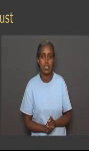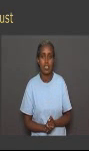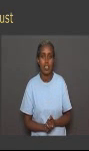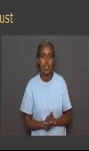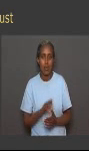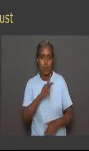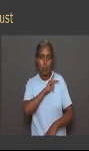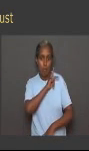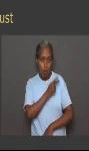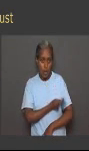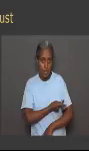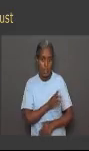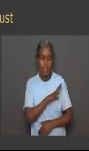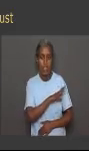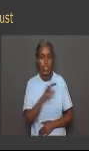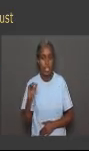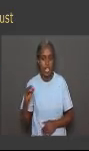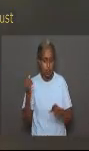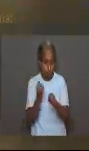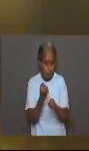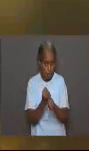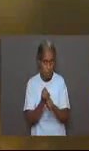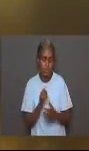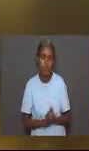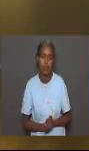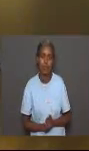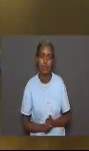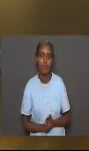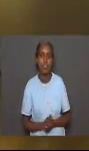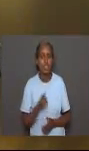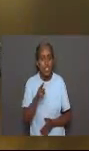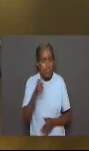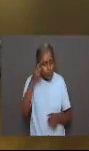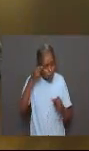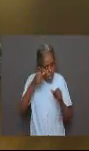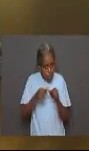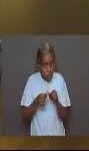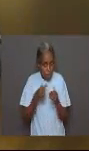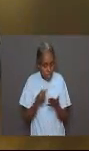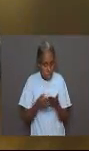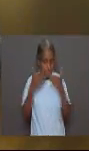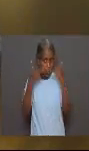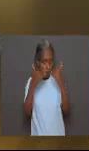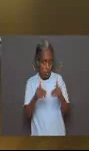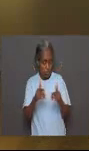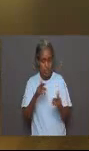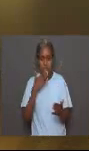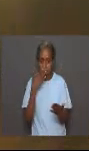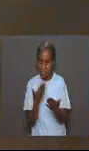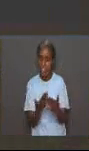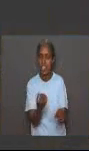power, and work. If you remembered these quantities, great work.